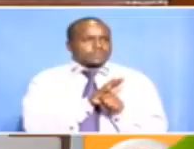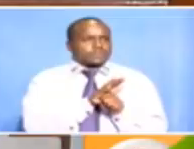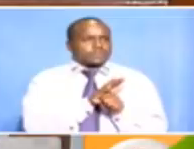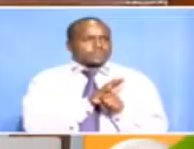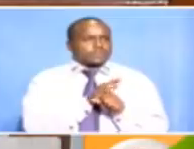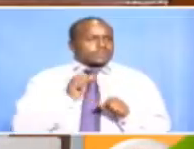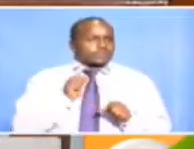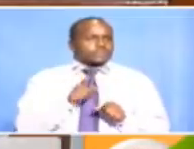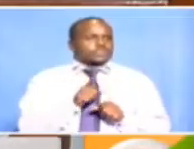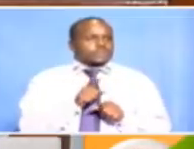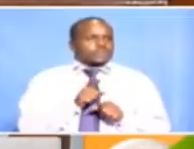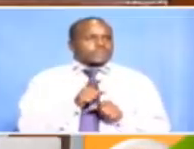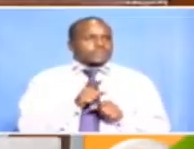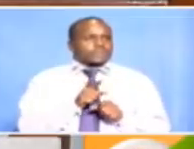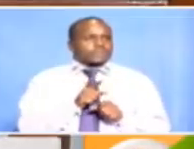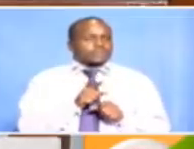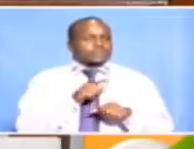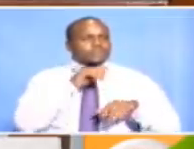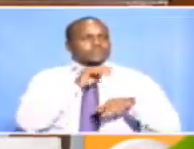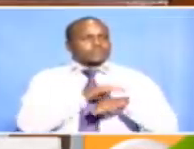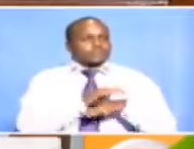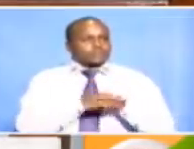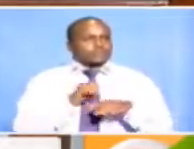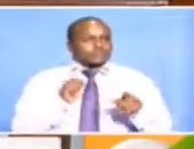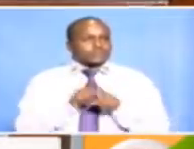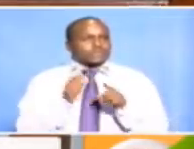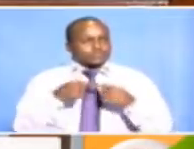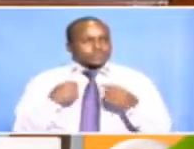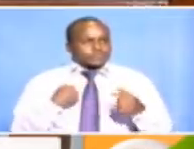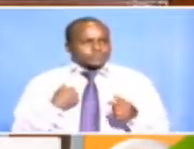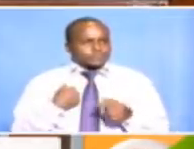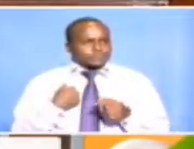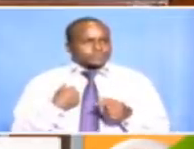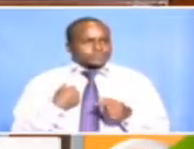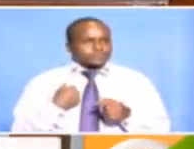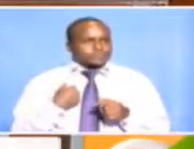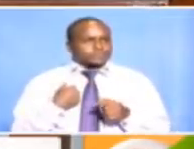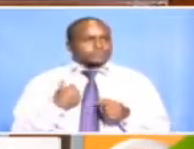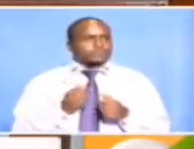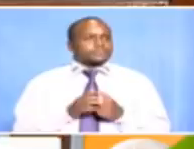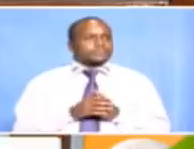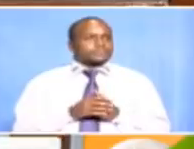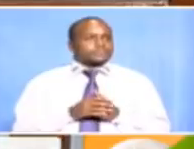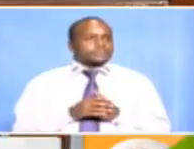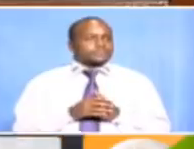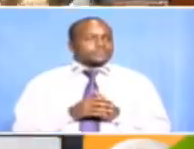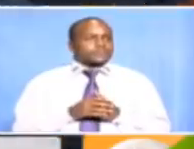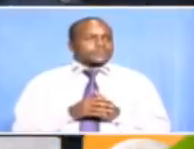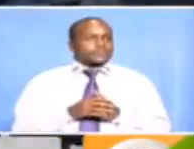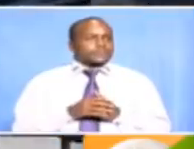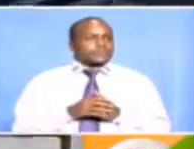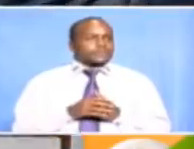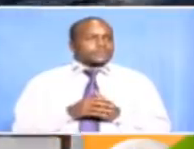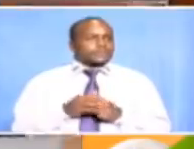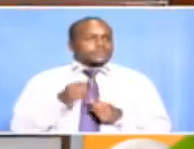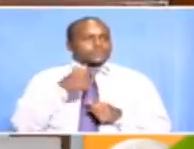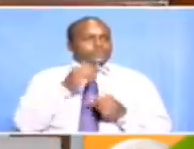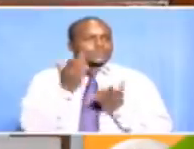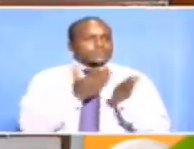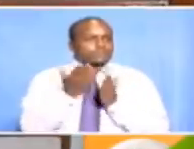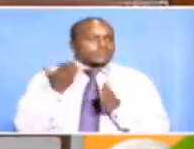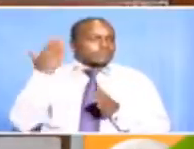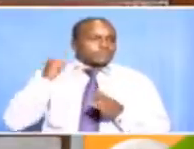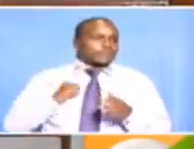was a very loyal sister to me. We served the previous